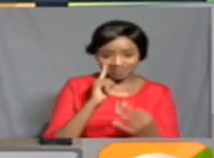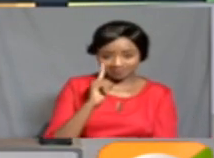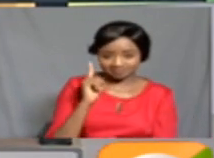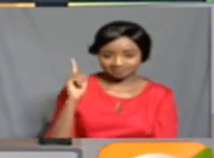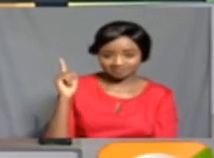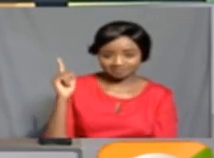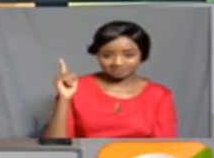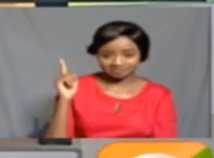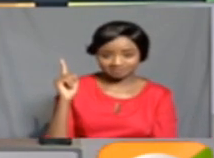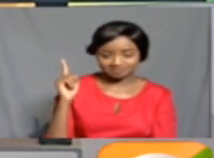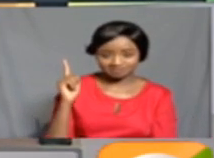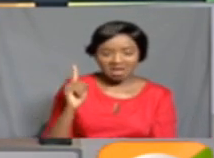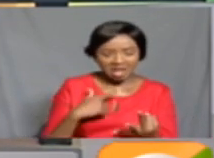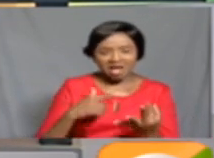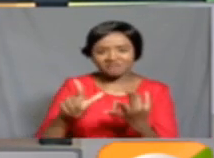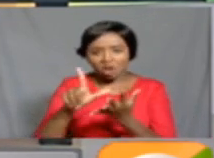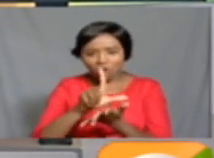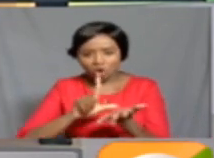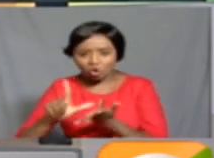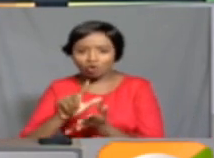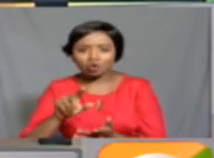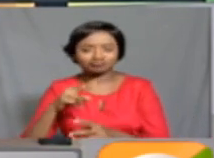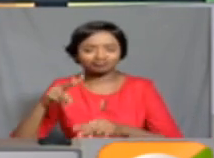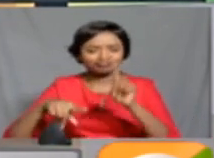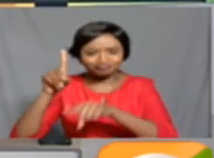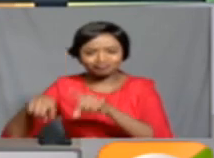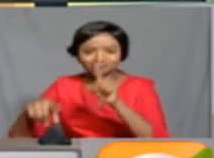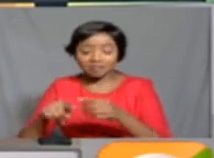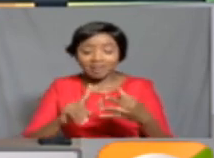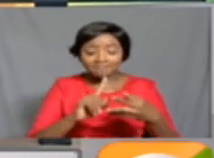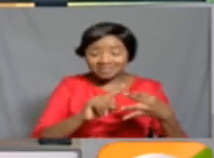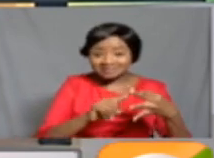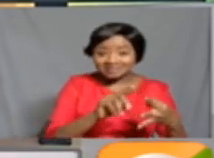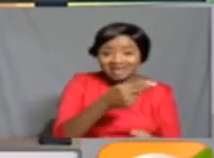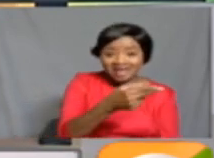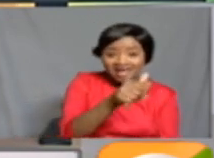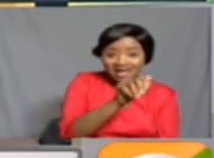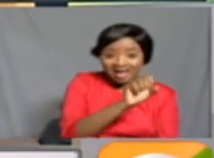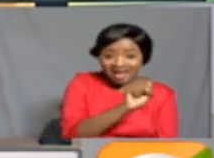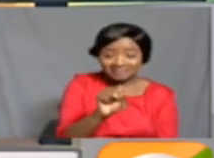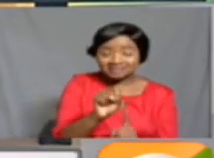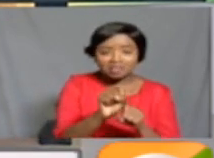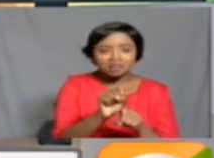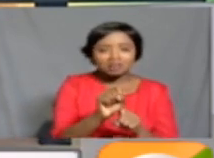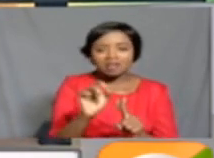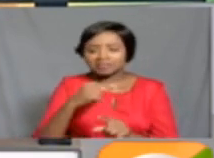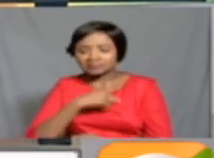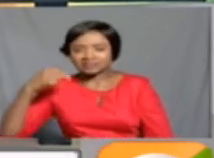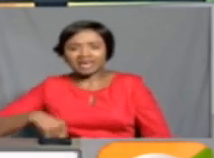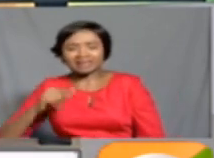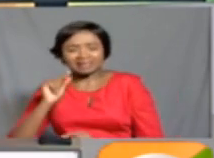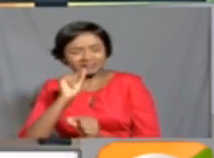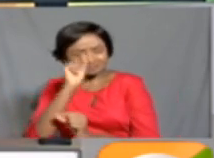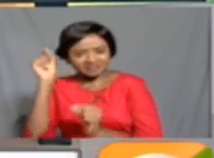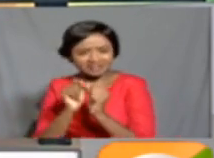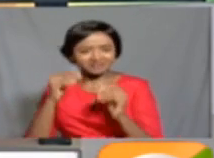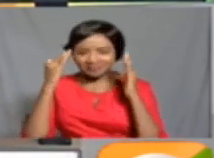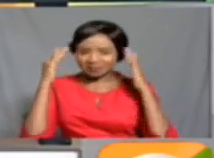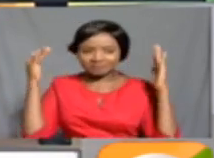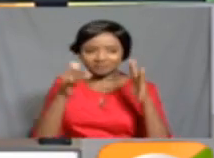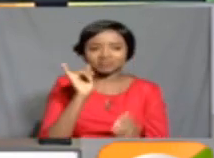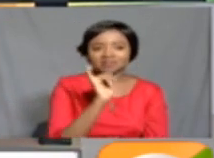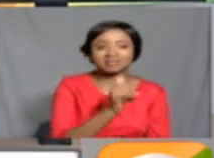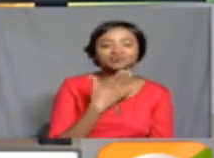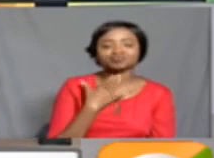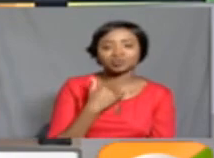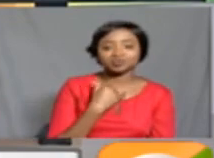local varieties. It is important to note that it is the Hass variety that China is specifically interested in